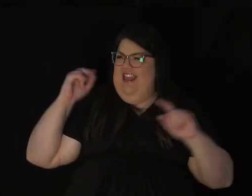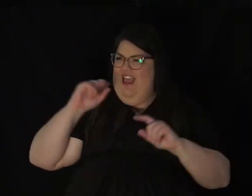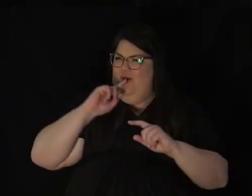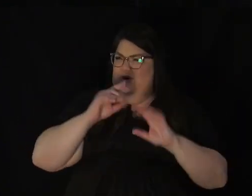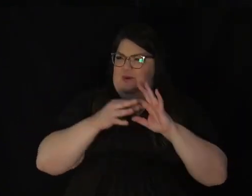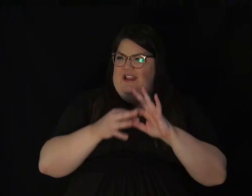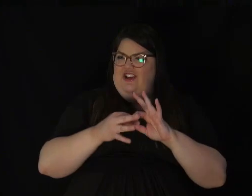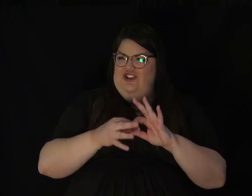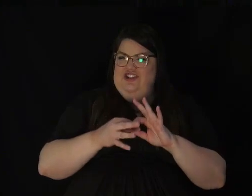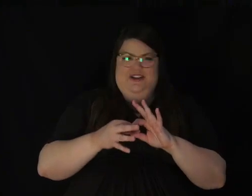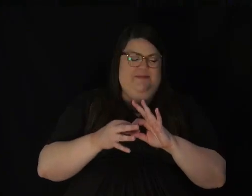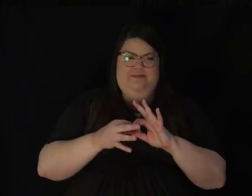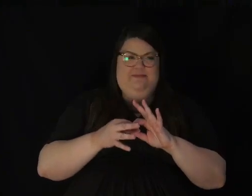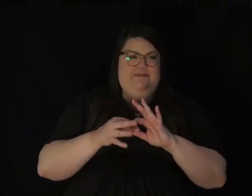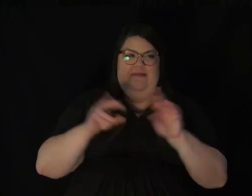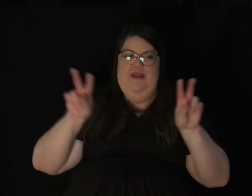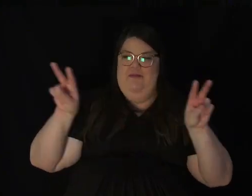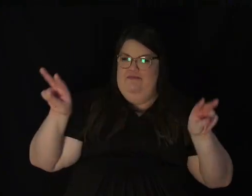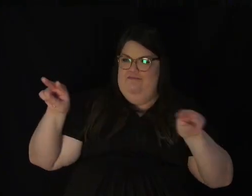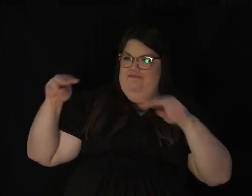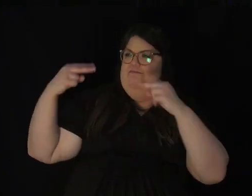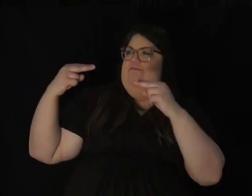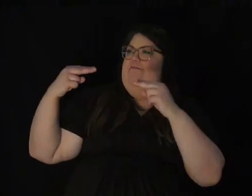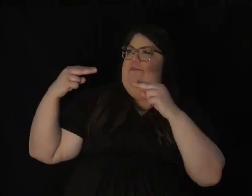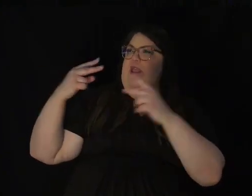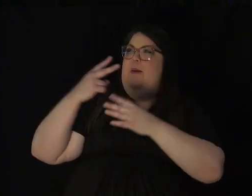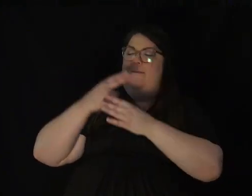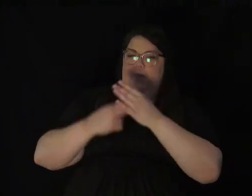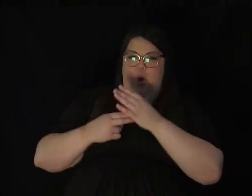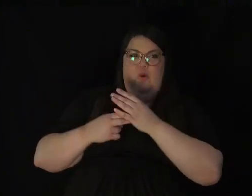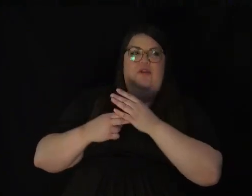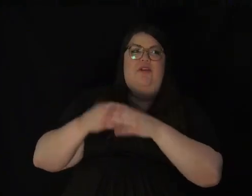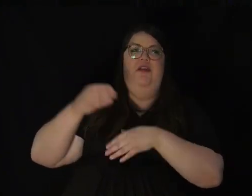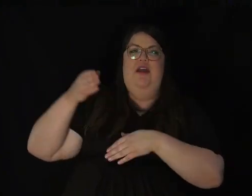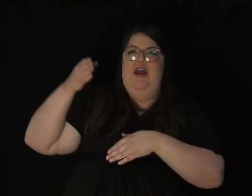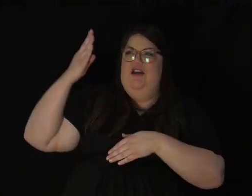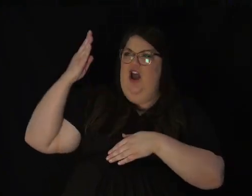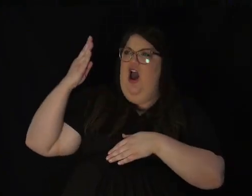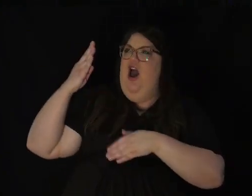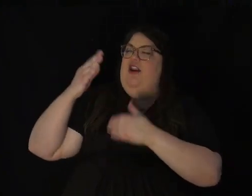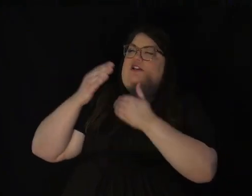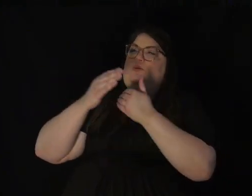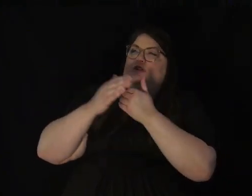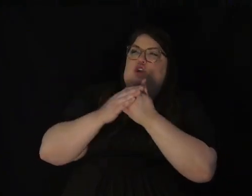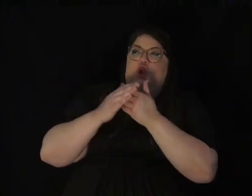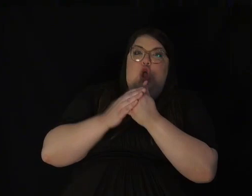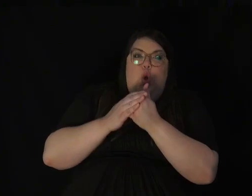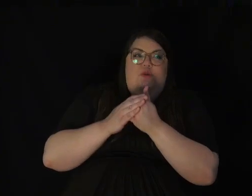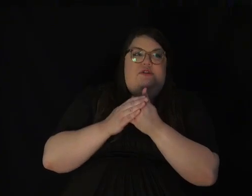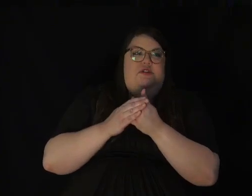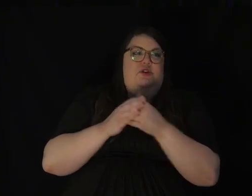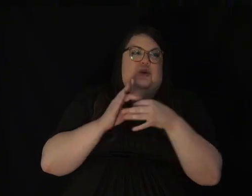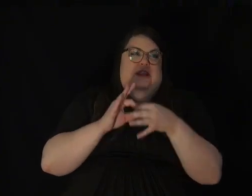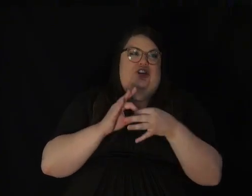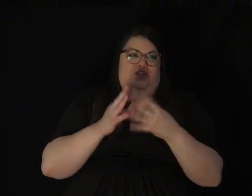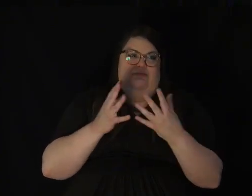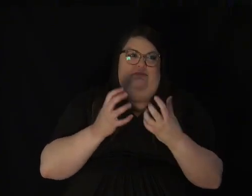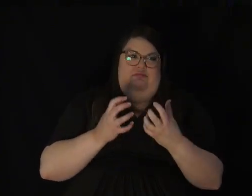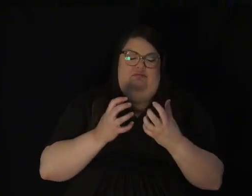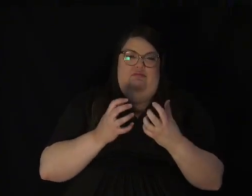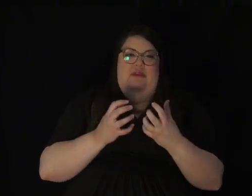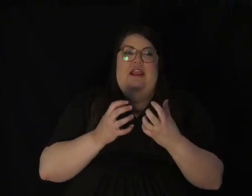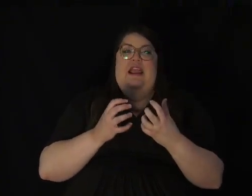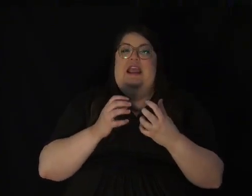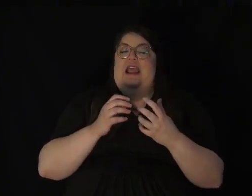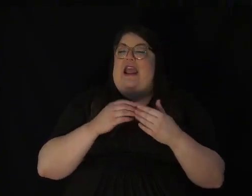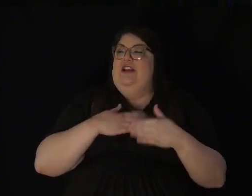That's not very relationship-like. God wants to be in close relationship for us. He's willing to shine